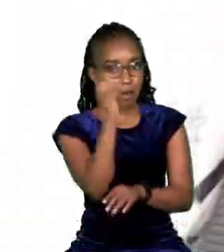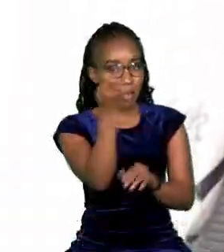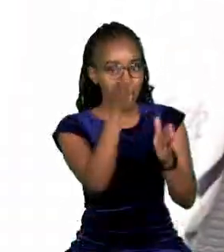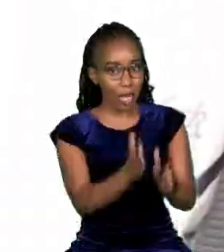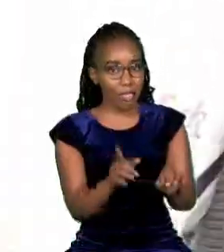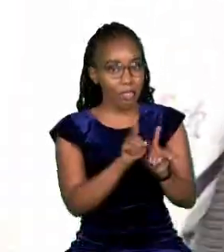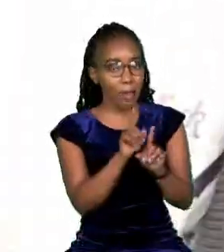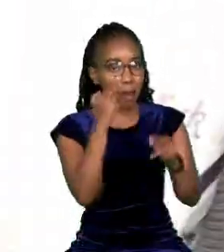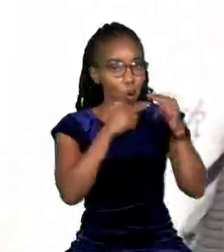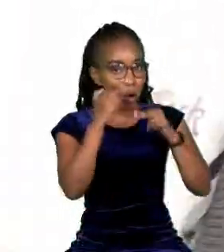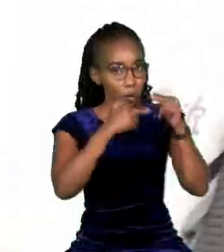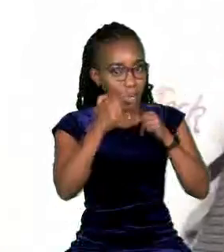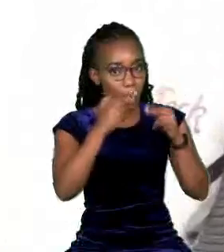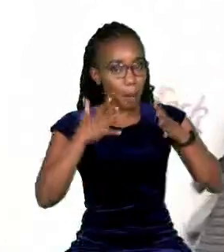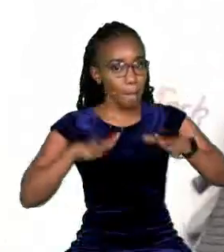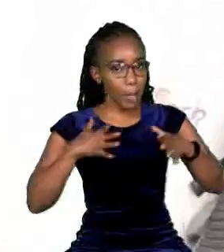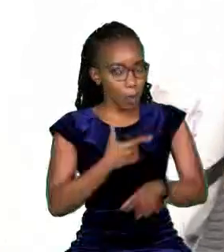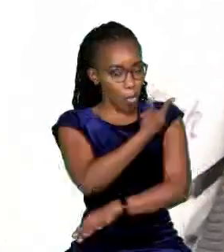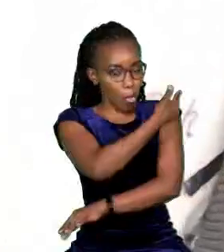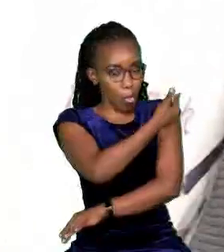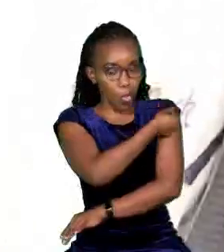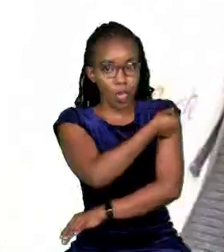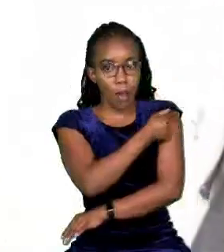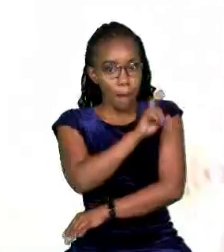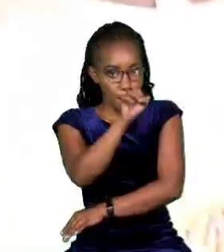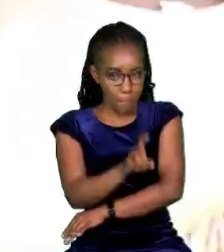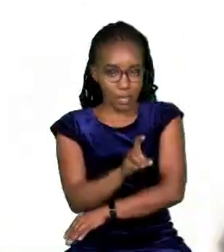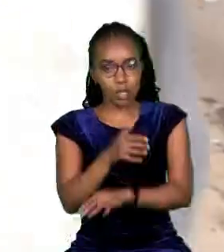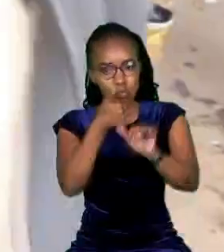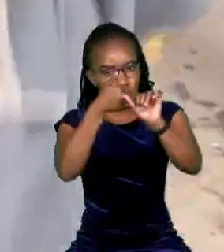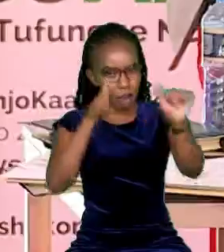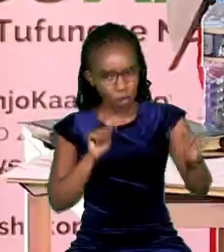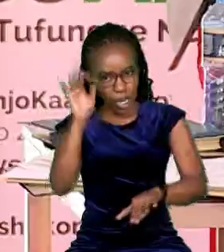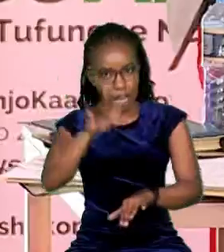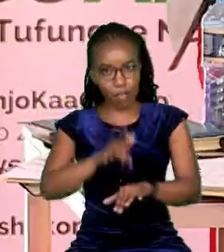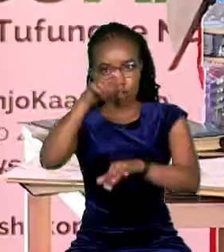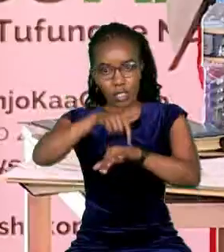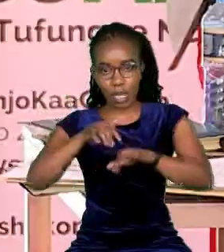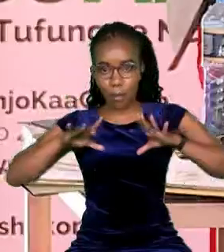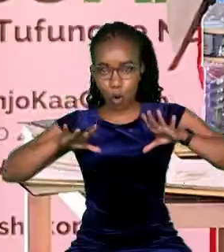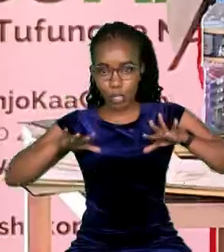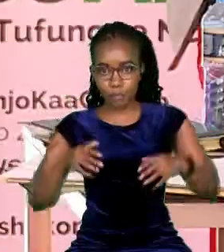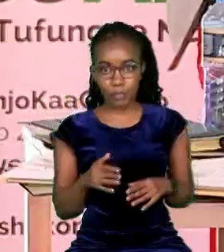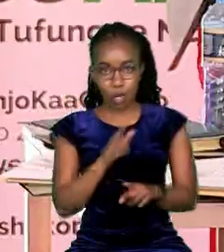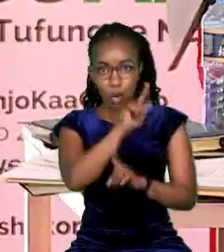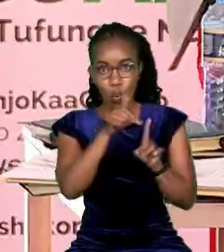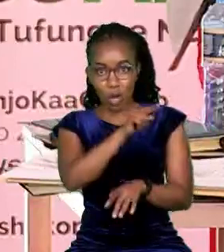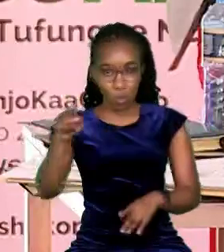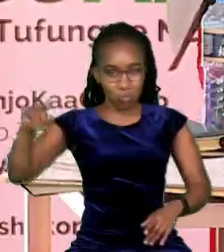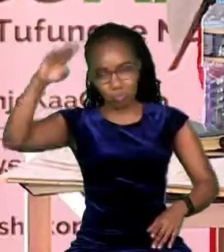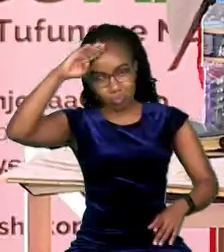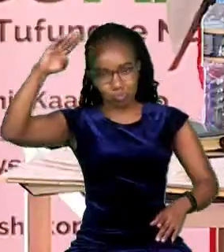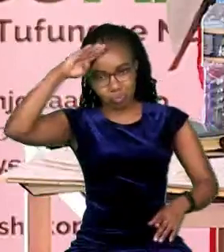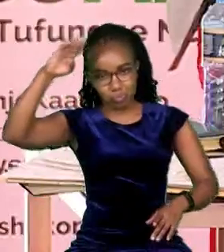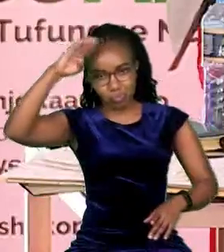to get vaccinated to prevent a fifth wave come the holiday season. Kwa mtu akiwa mlevi,